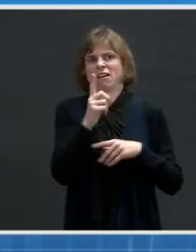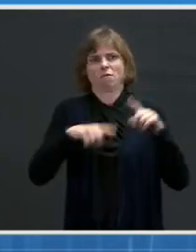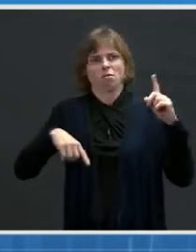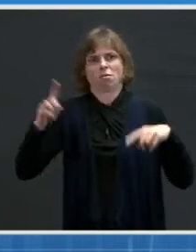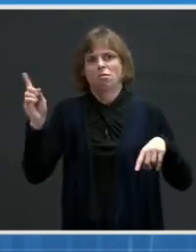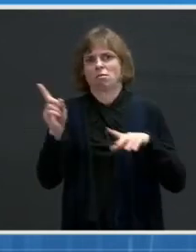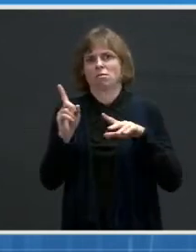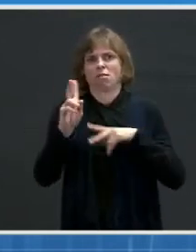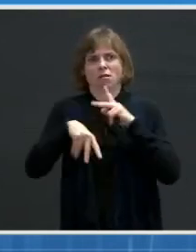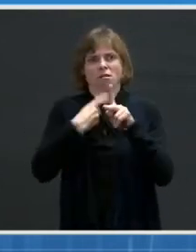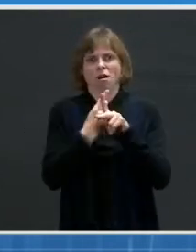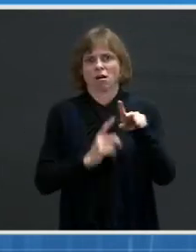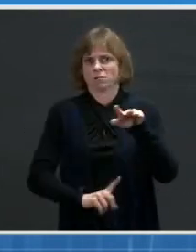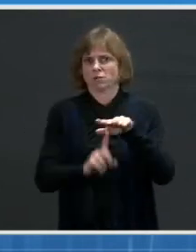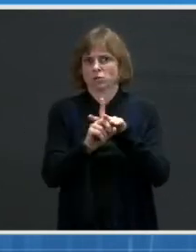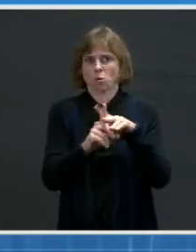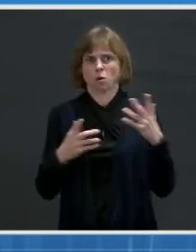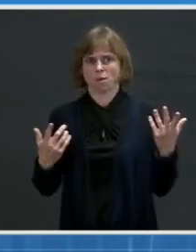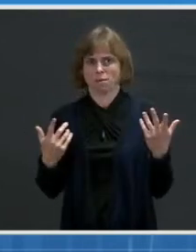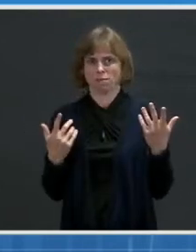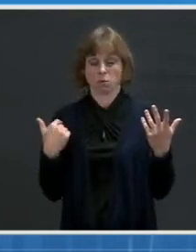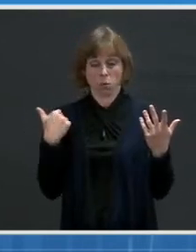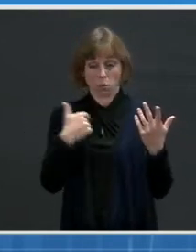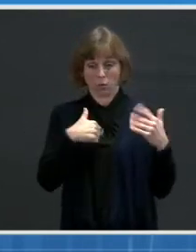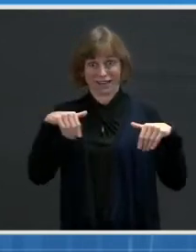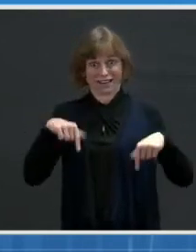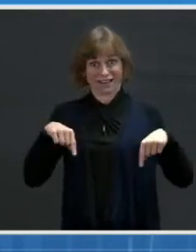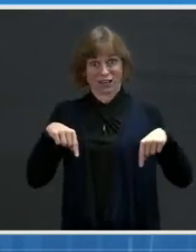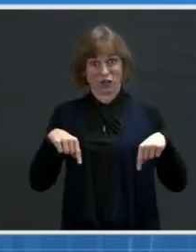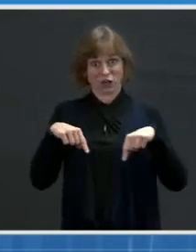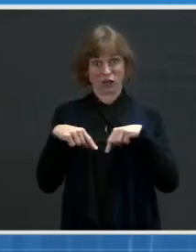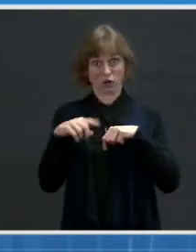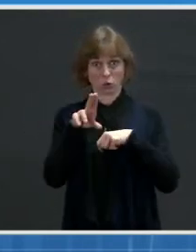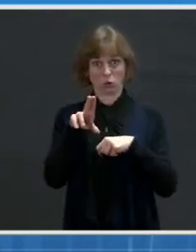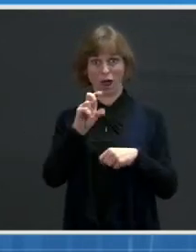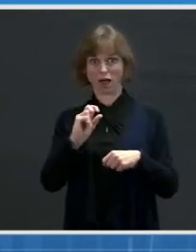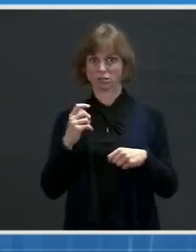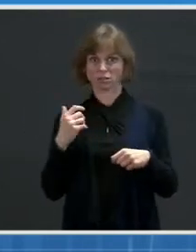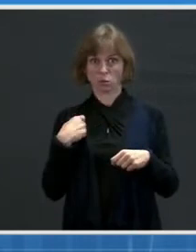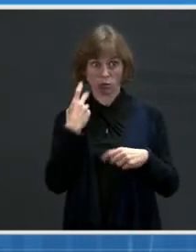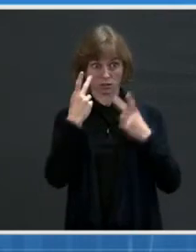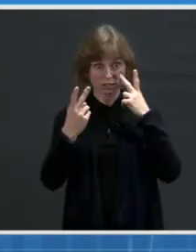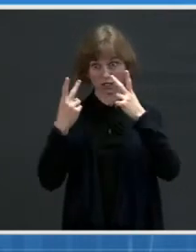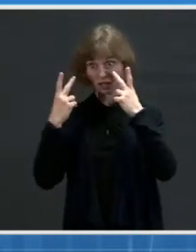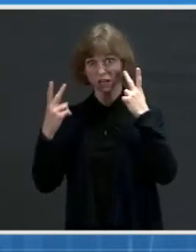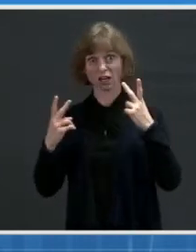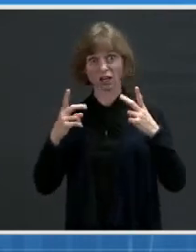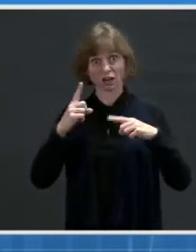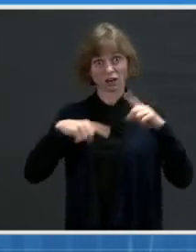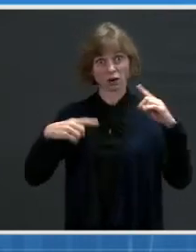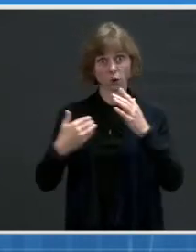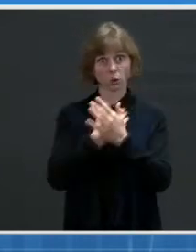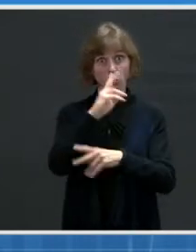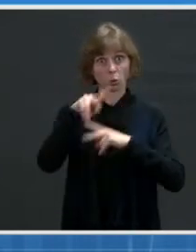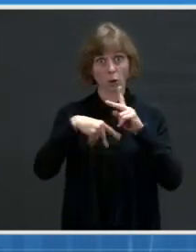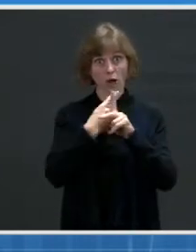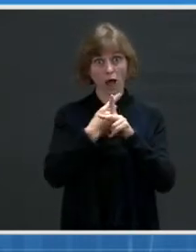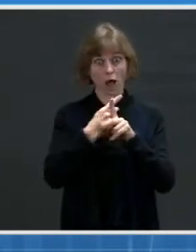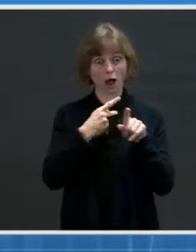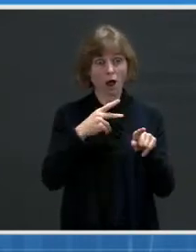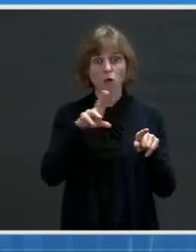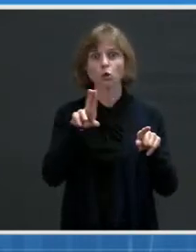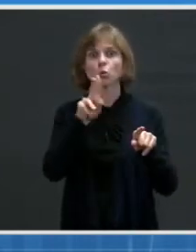in this country are already facing variants that are having impact, such as the UK variant. We